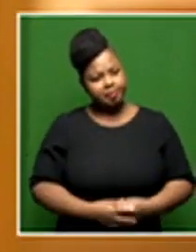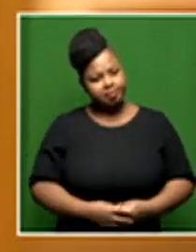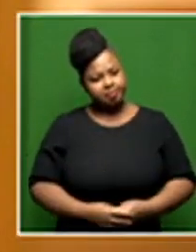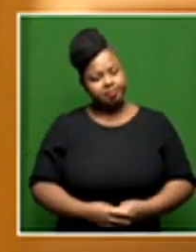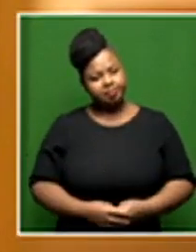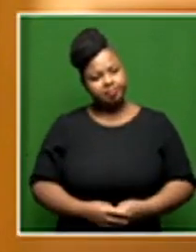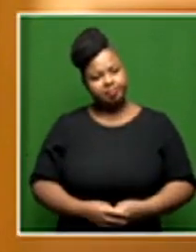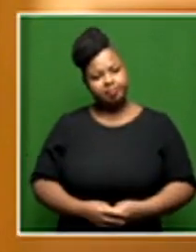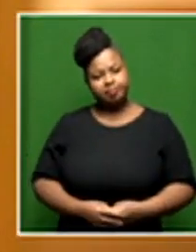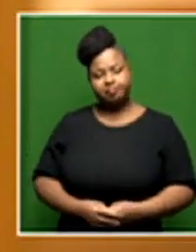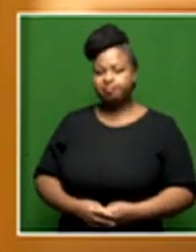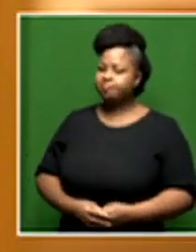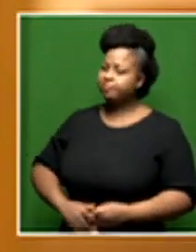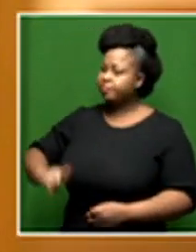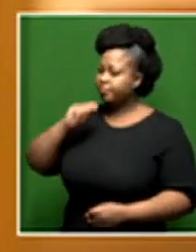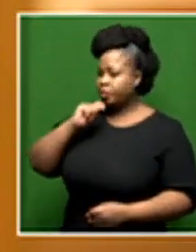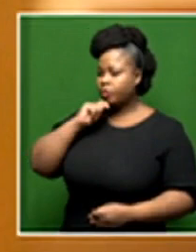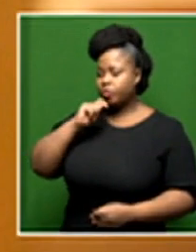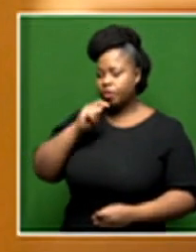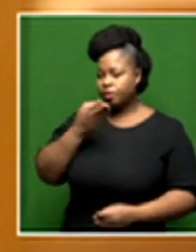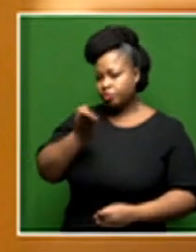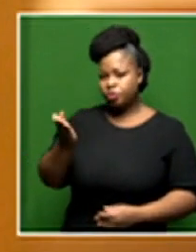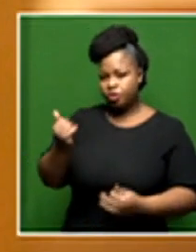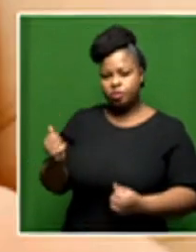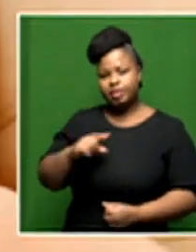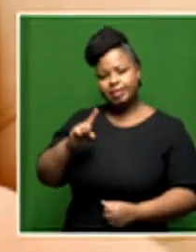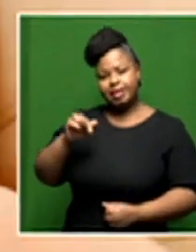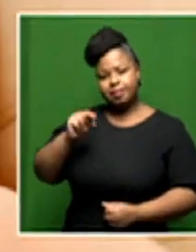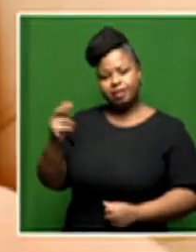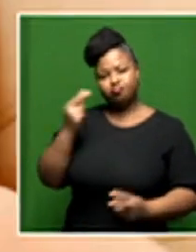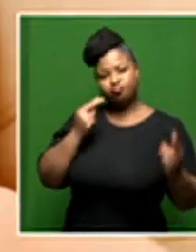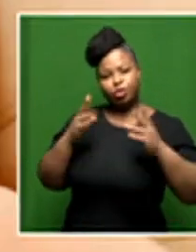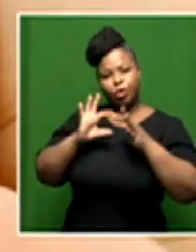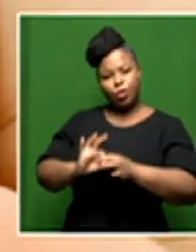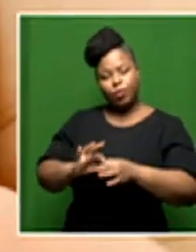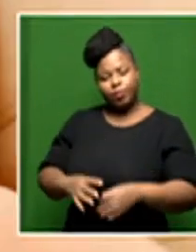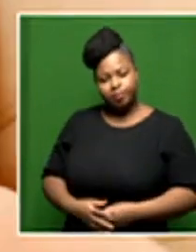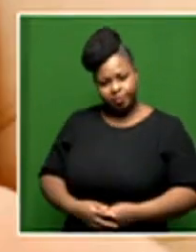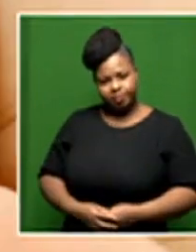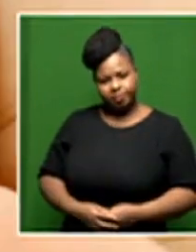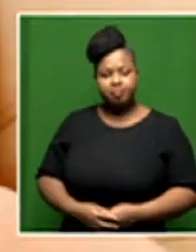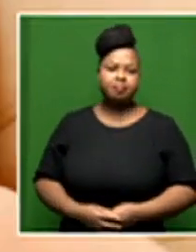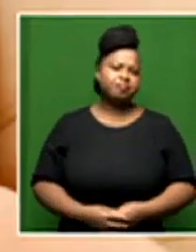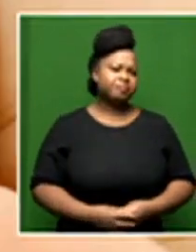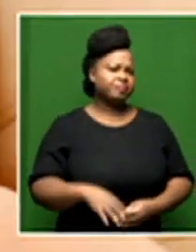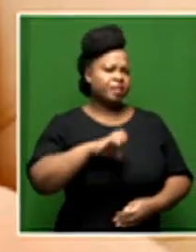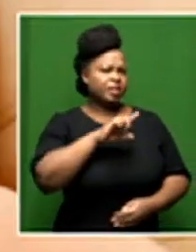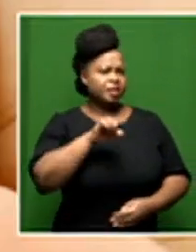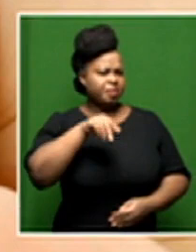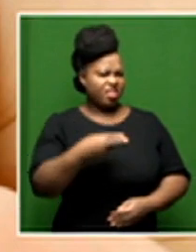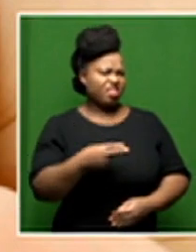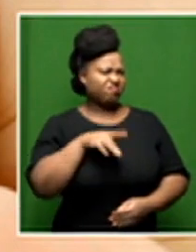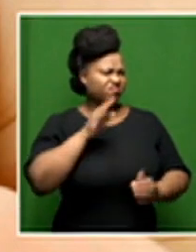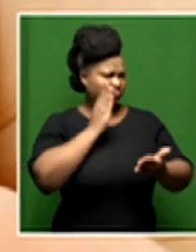Talk. Good morning, Azama and the viewers at home. Elizabeth, I'm sure